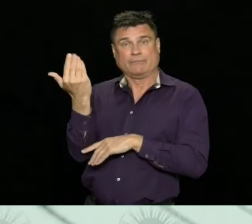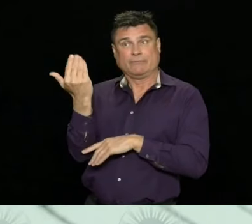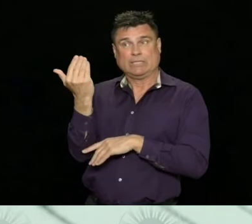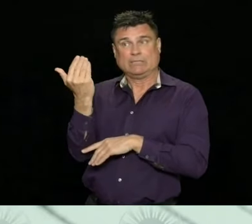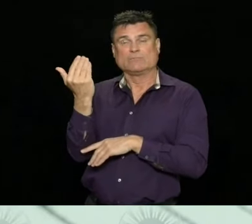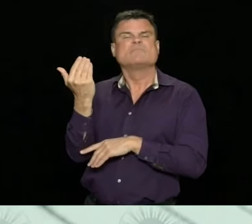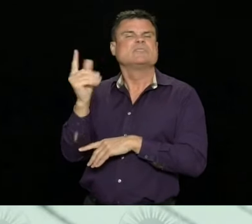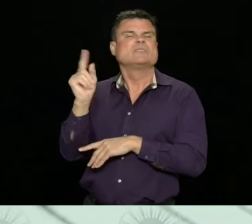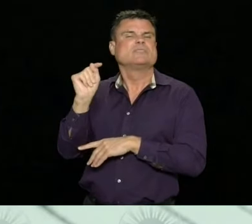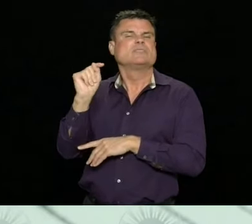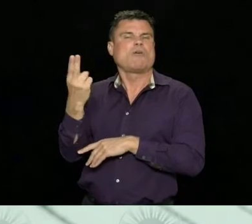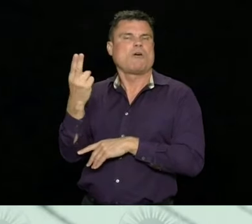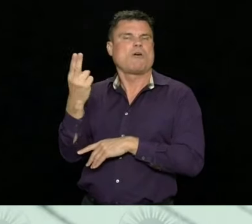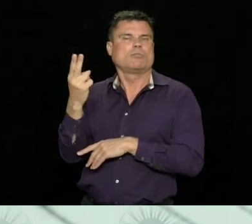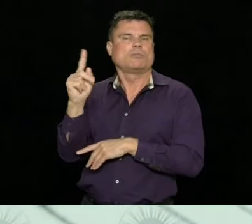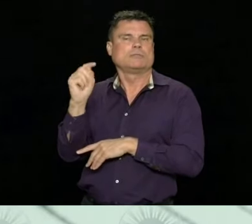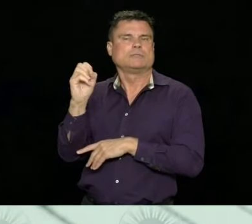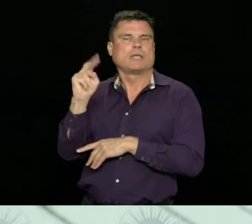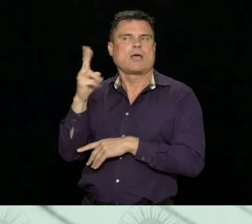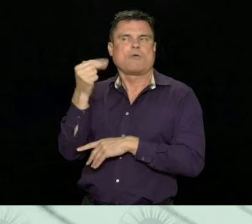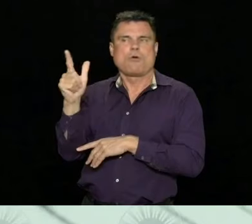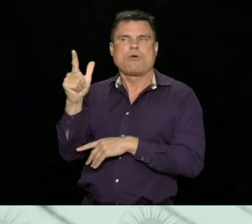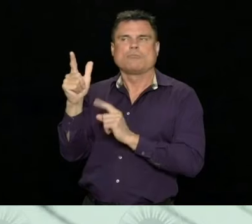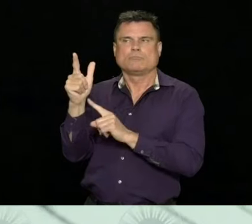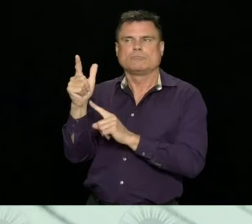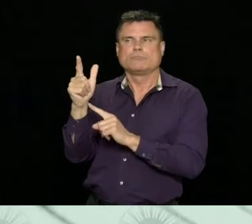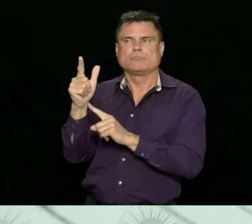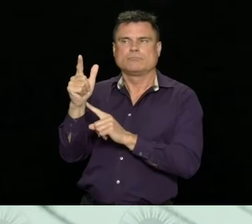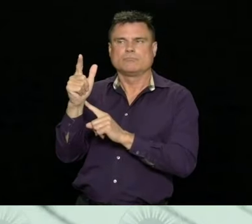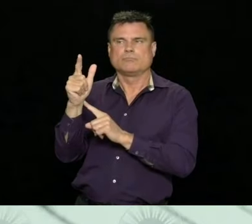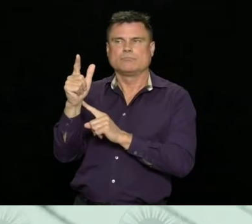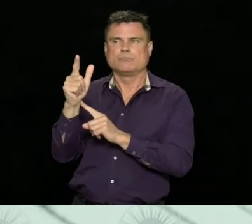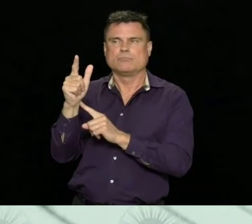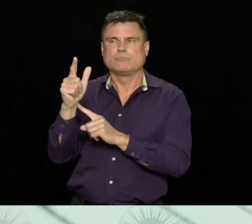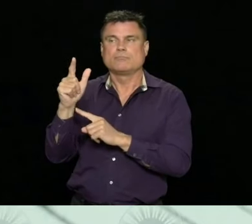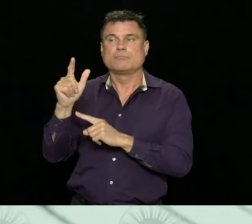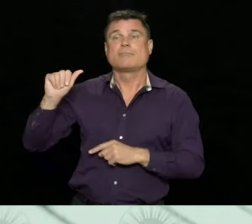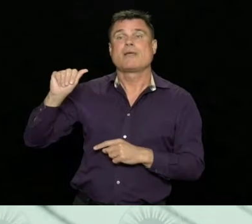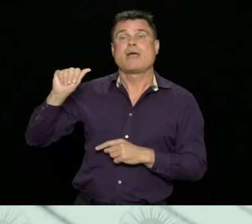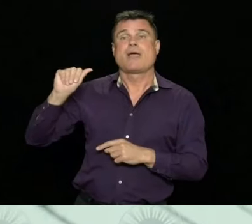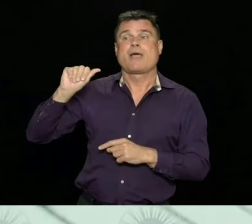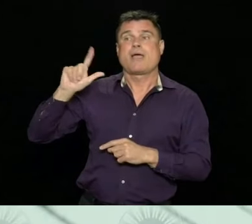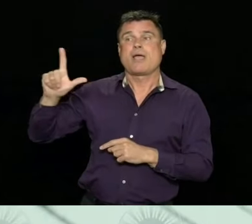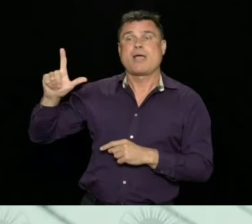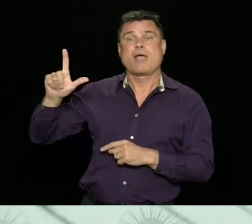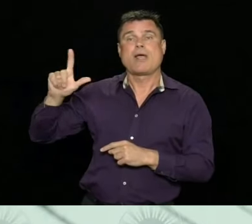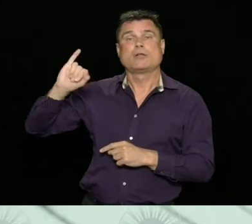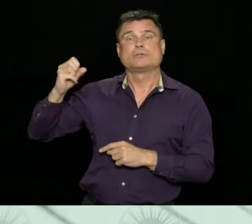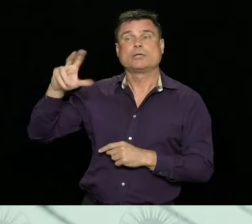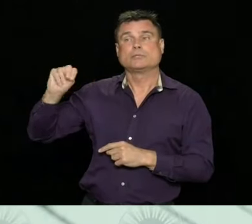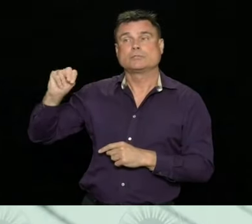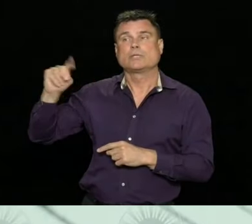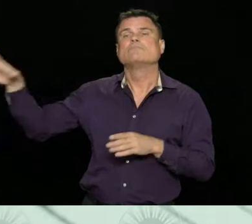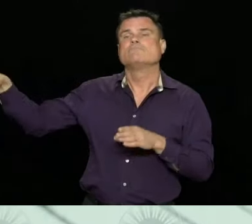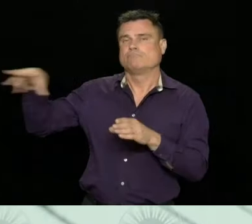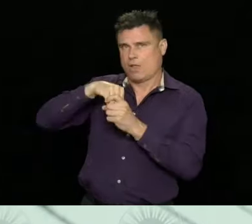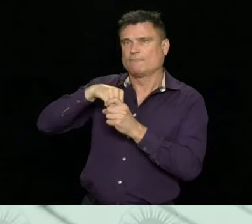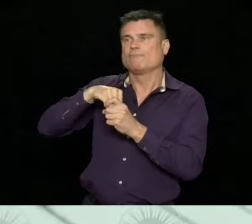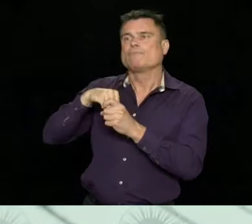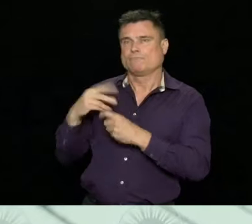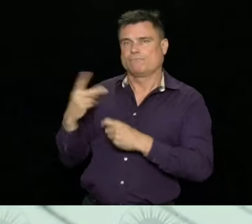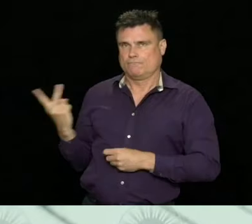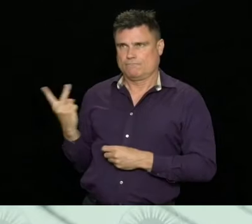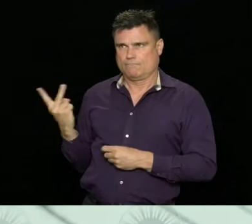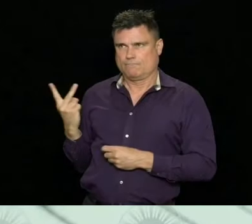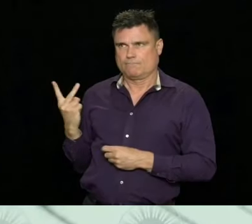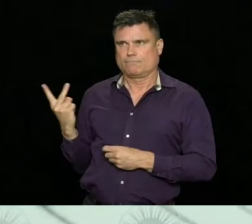Services at WorkSafeBC, will also be on the call. We're going to answer questions from citizens and talk in detail about